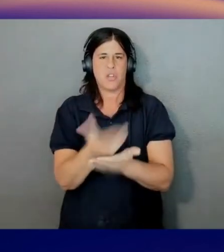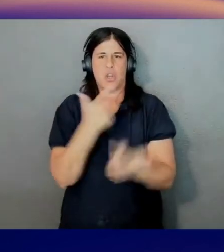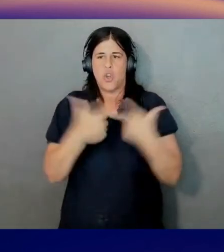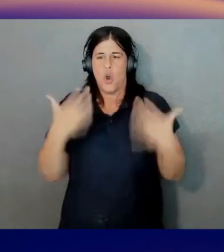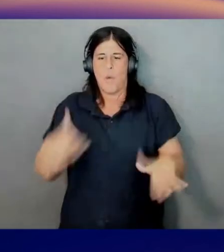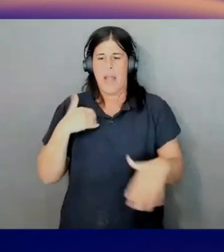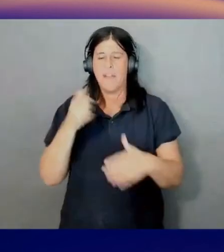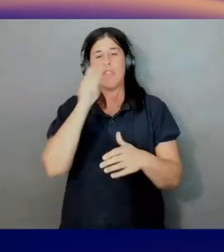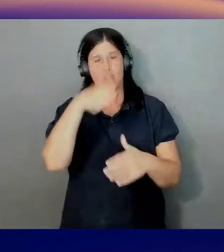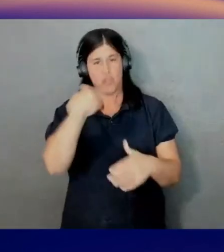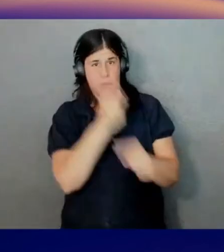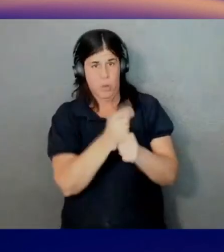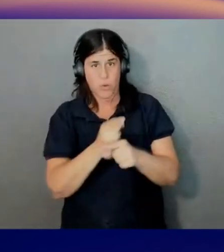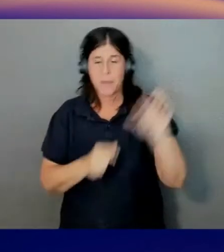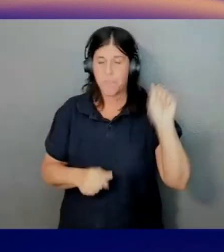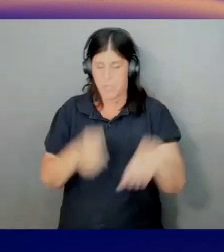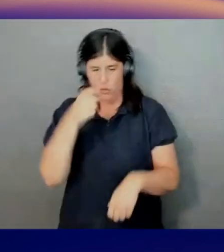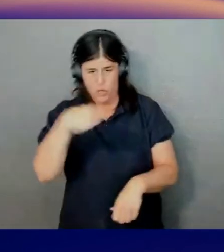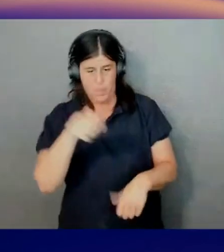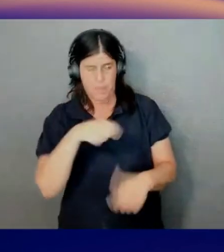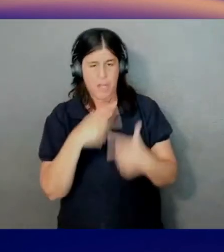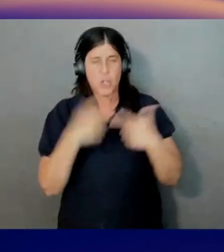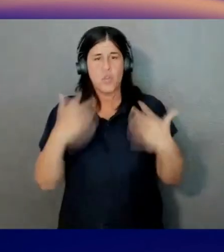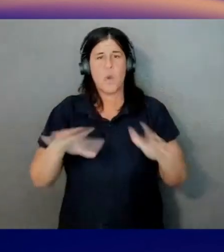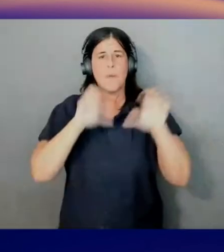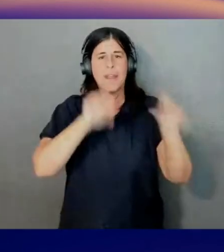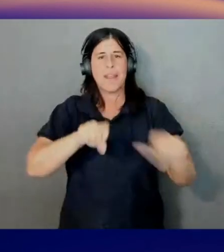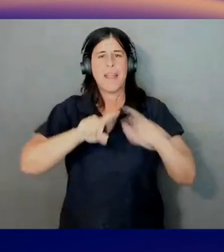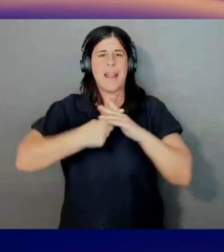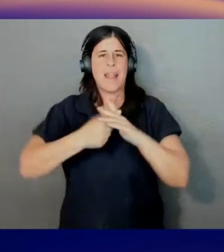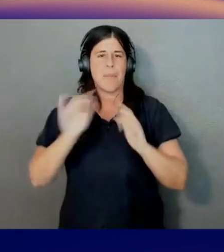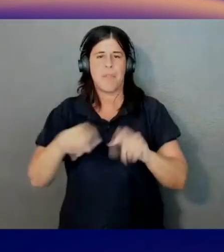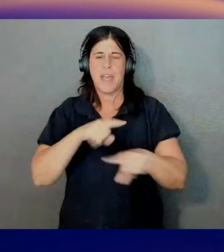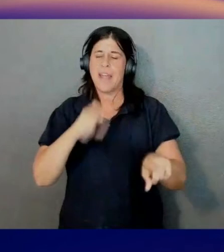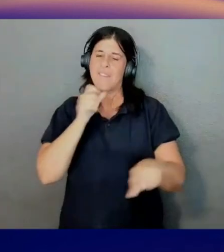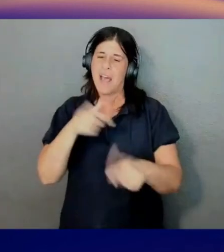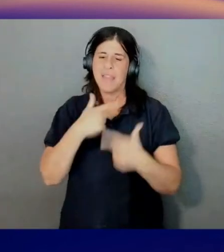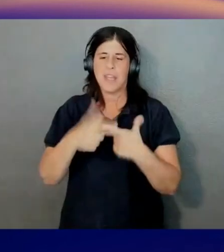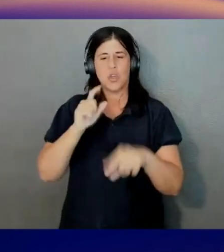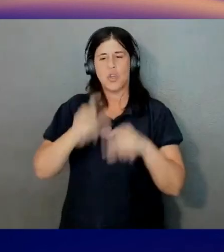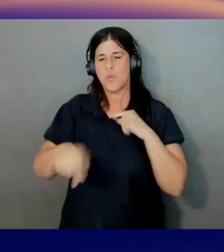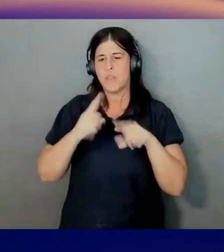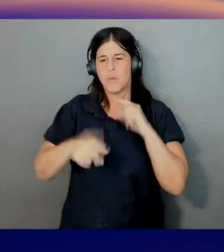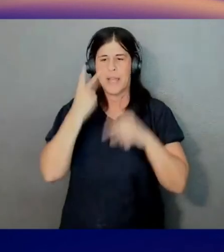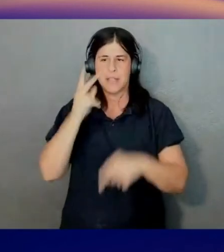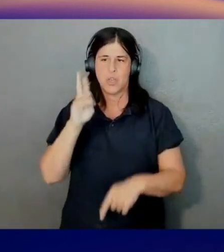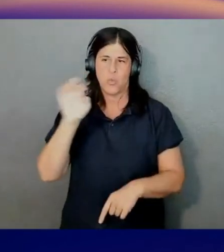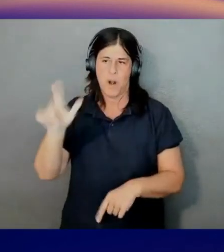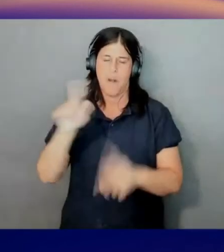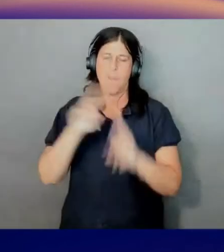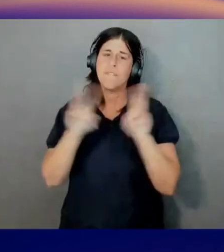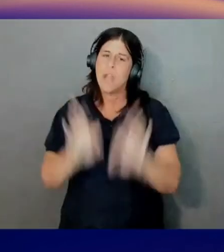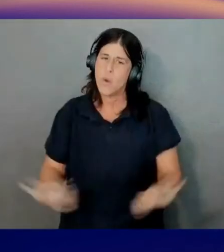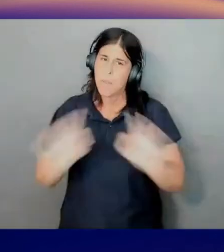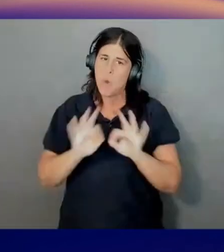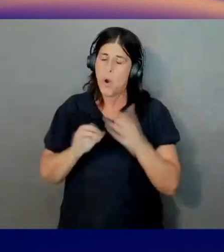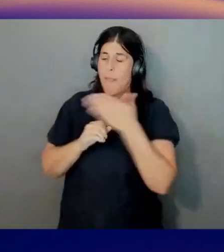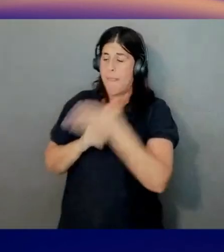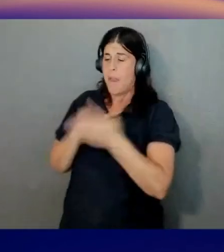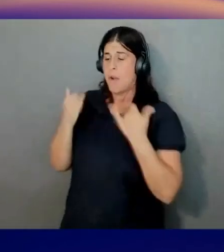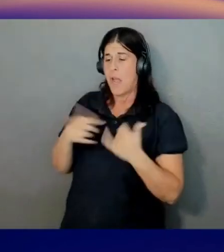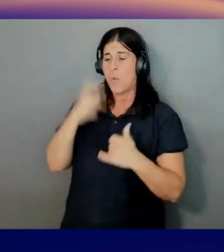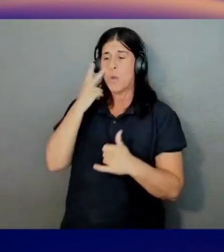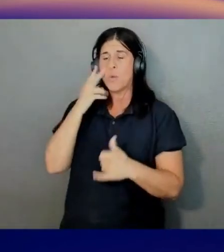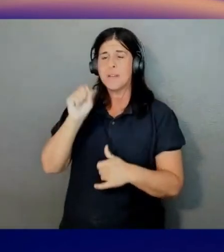there. Checkbox, yeah, exactly. okay. You have to enable that. Otherwise, you won't get those URLs because Got they are it. very important. And then here in Okta, we are going to create a SAML